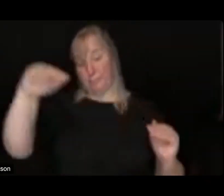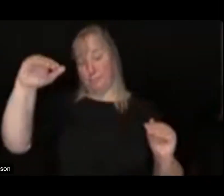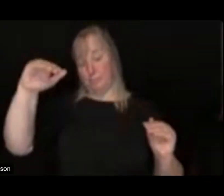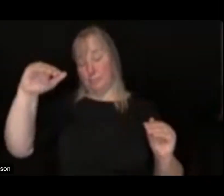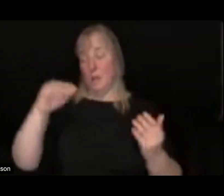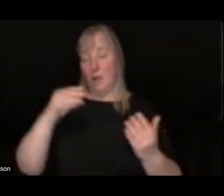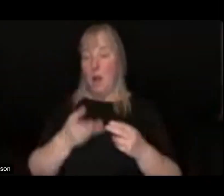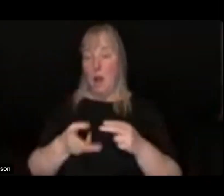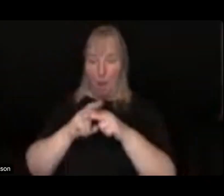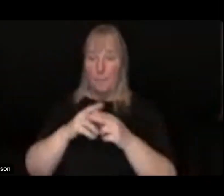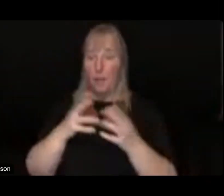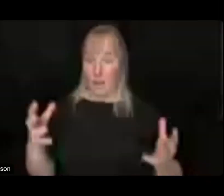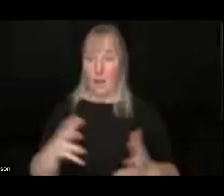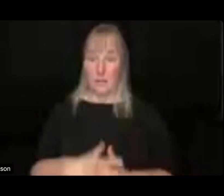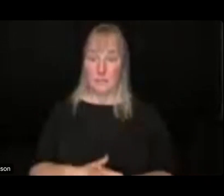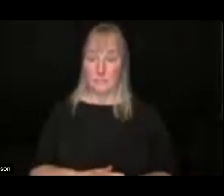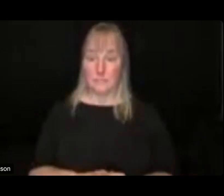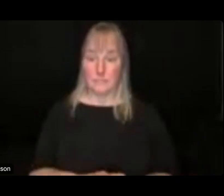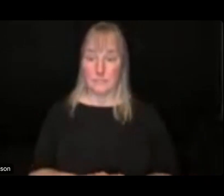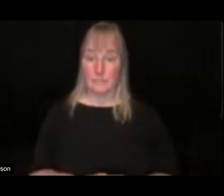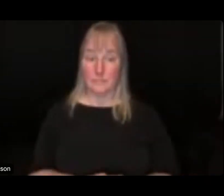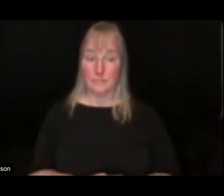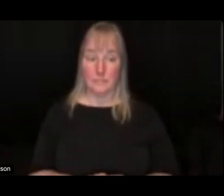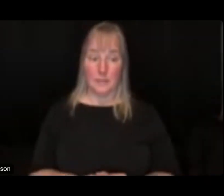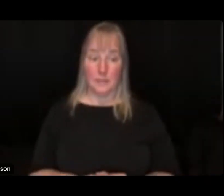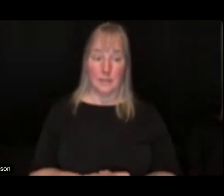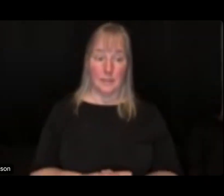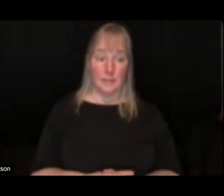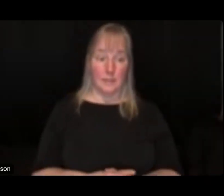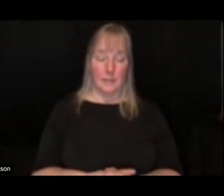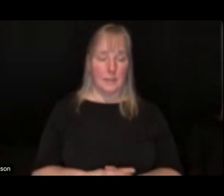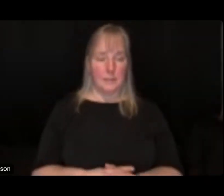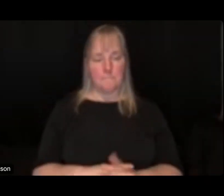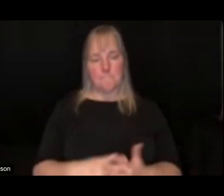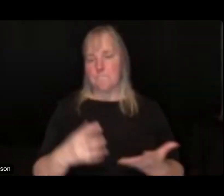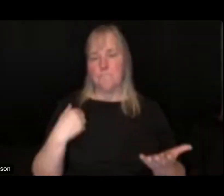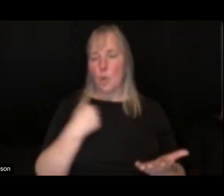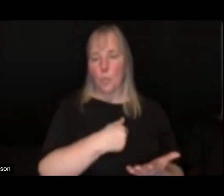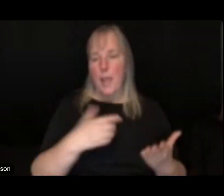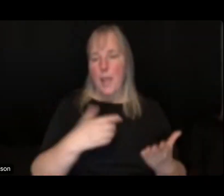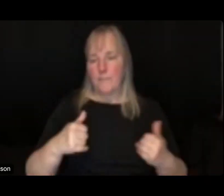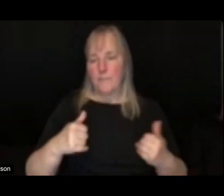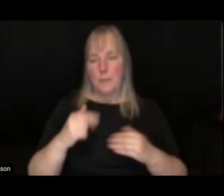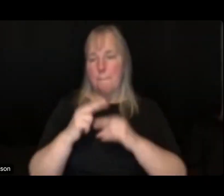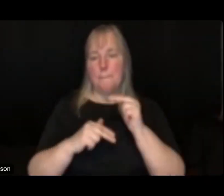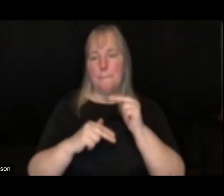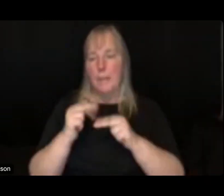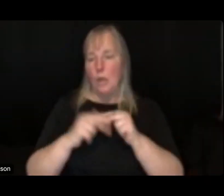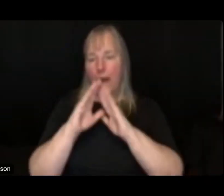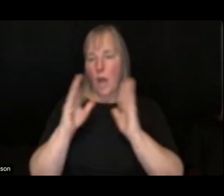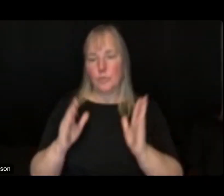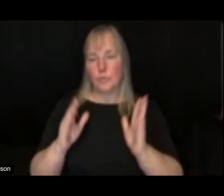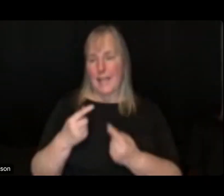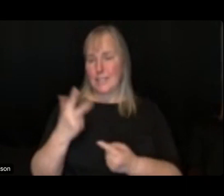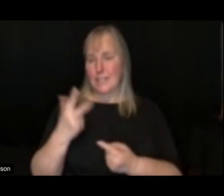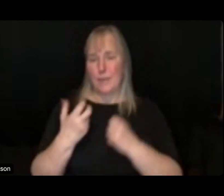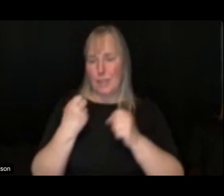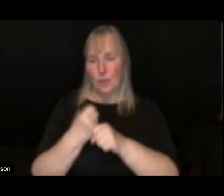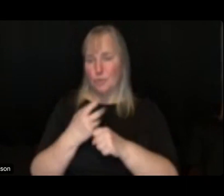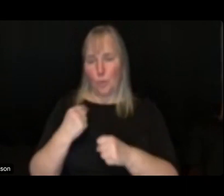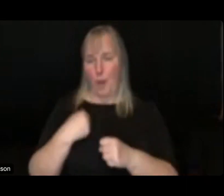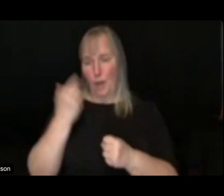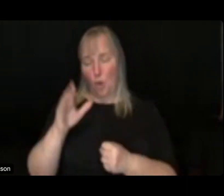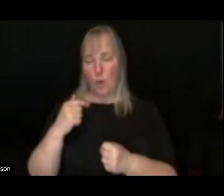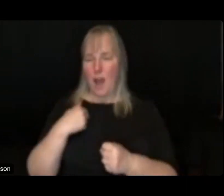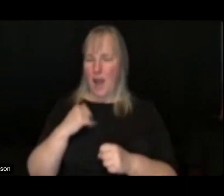And I mean, we haven't built houses in the last 3 years, so I don't really know. I just get the